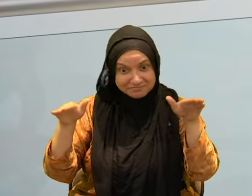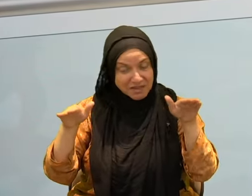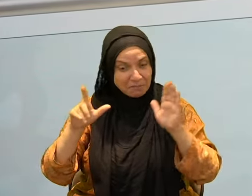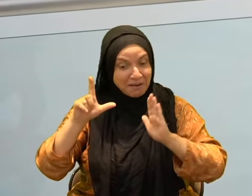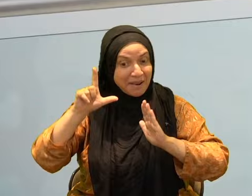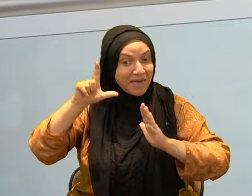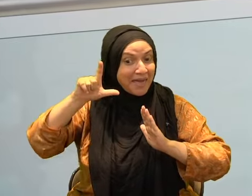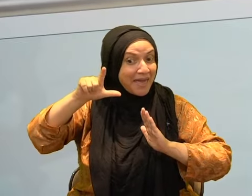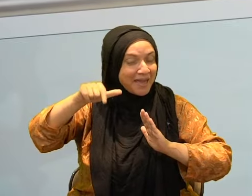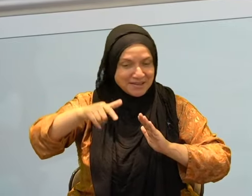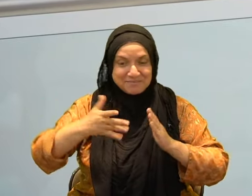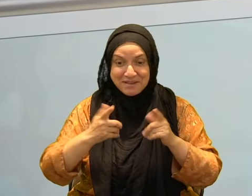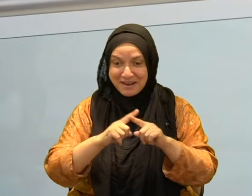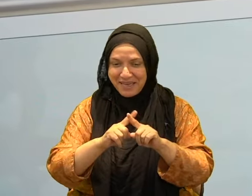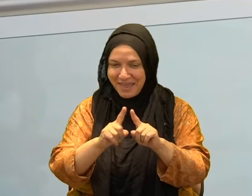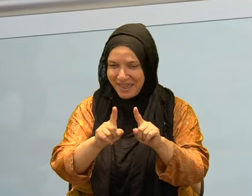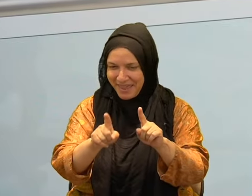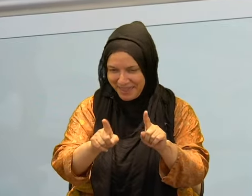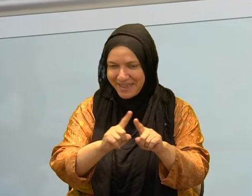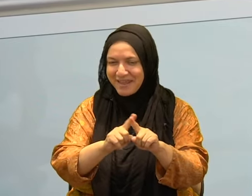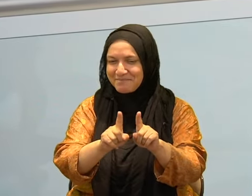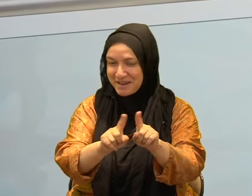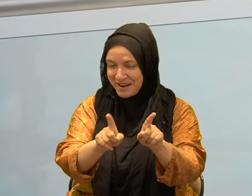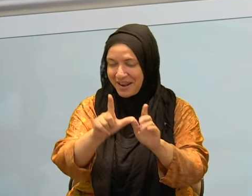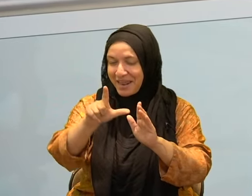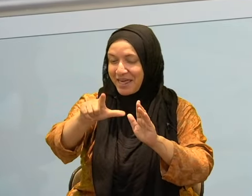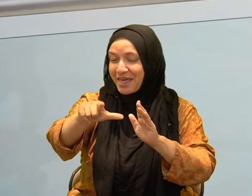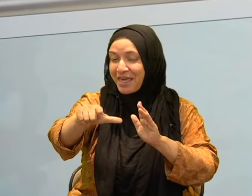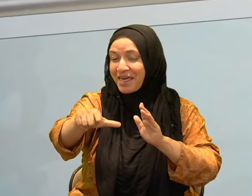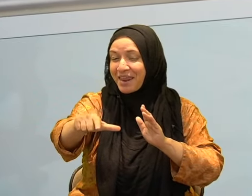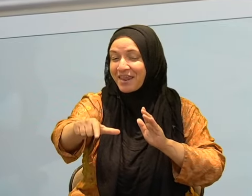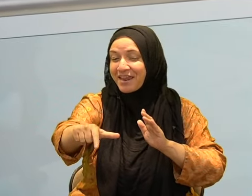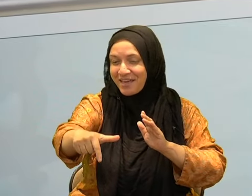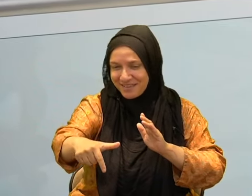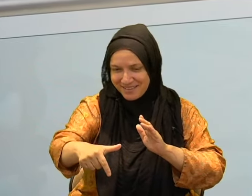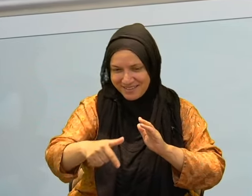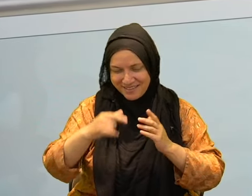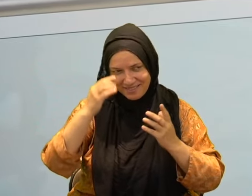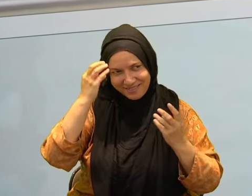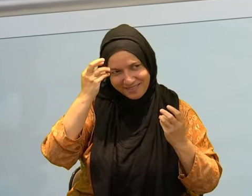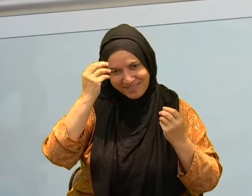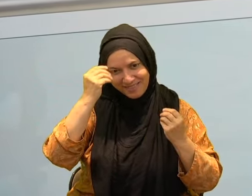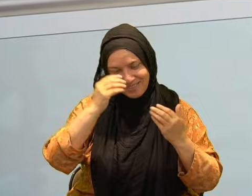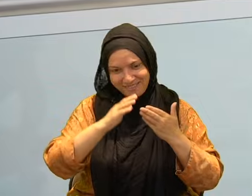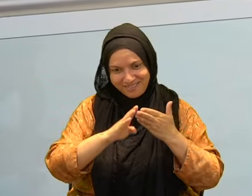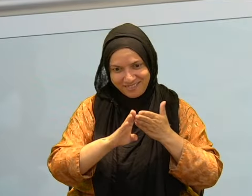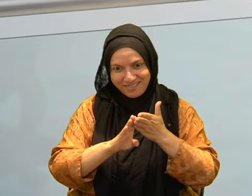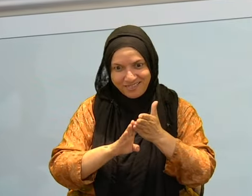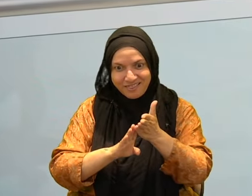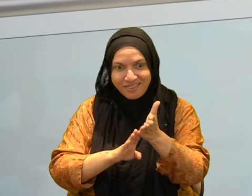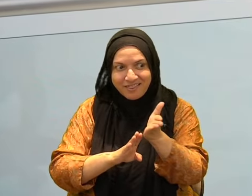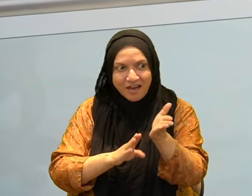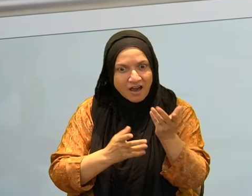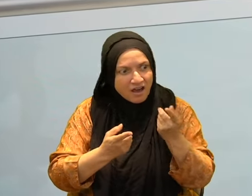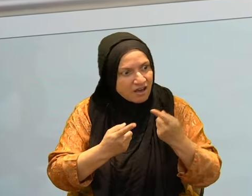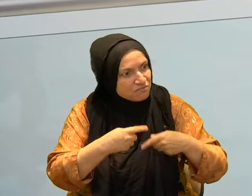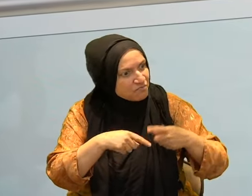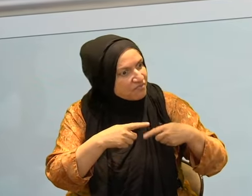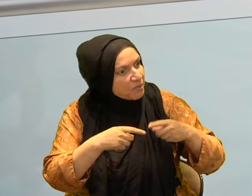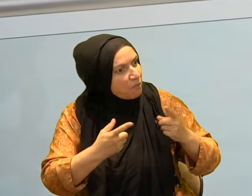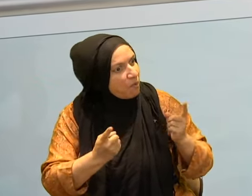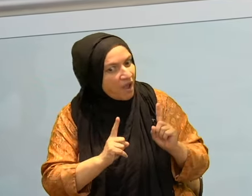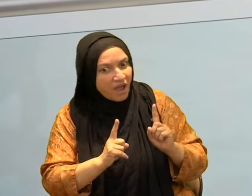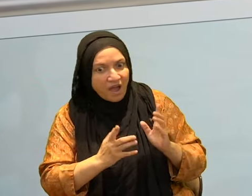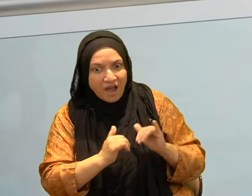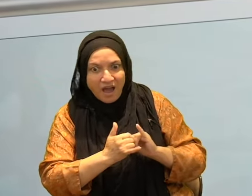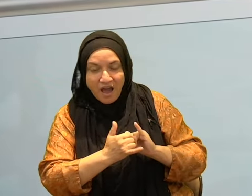he ultimately wants to do is mess with your sense of recognition as well. You know, in the beginning, you recognize good and evil,